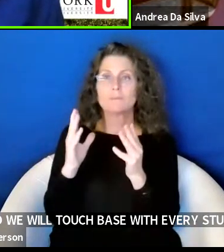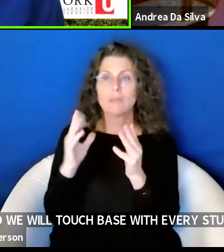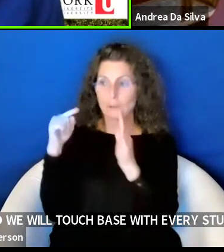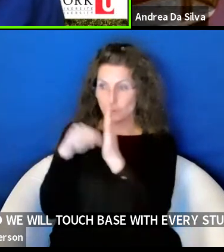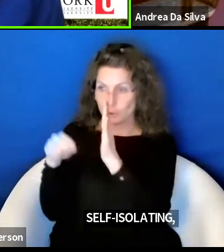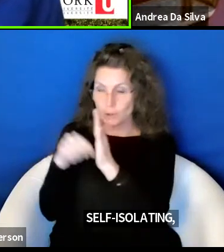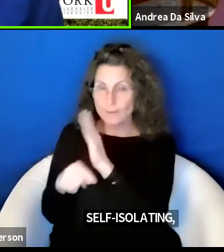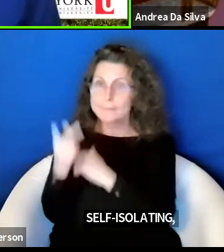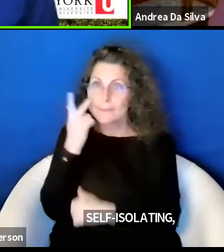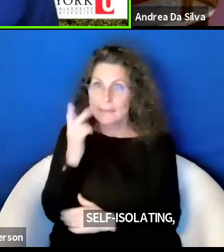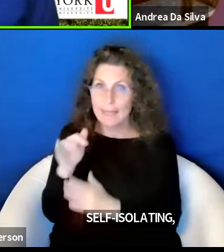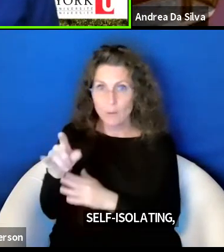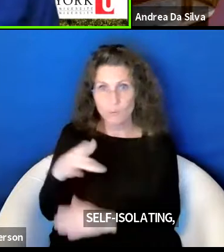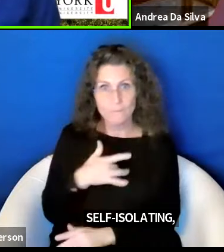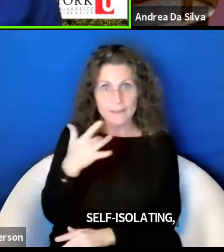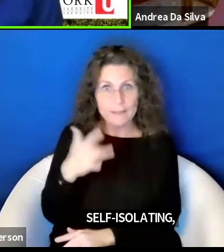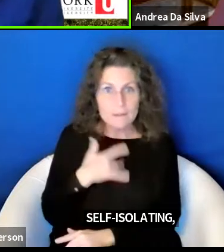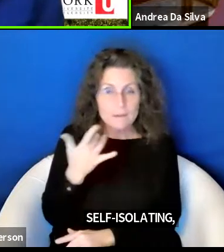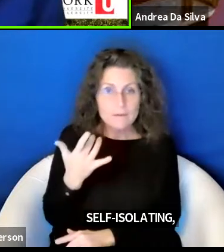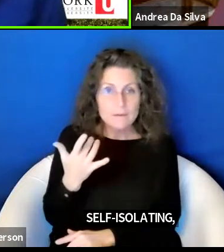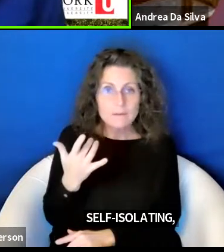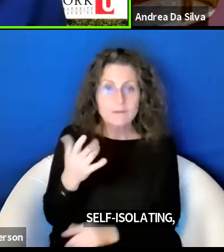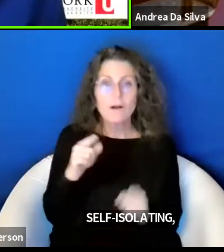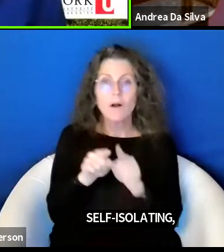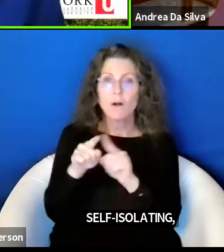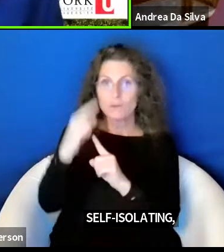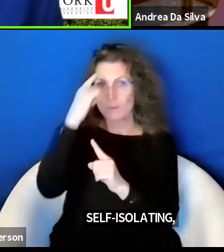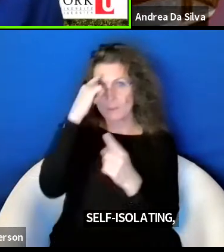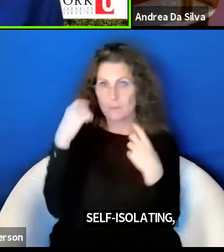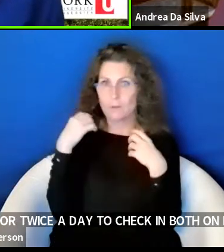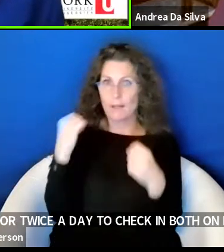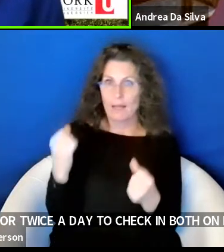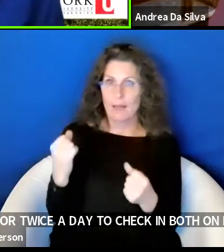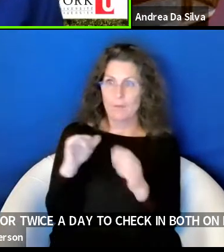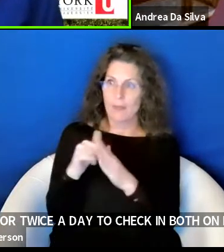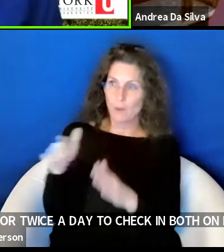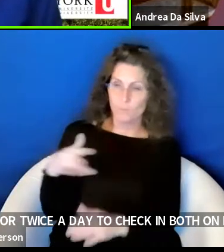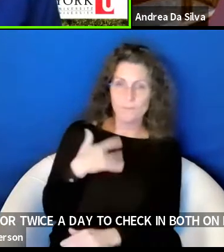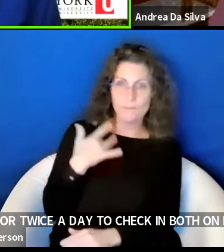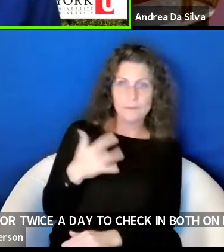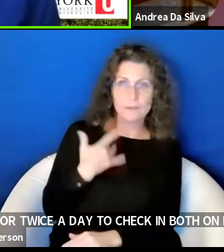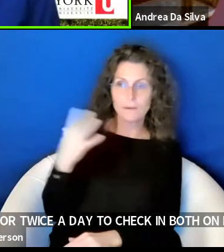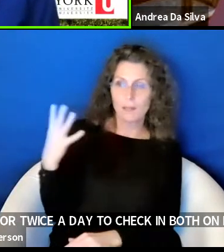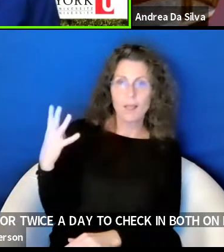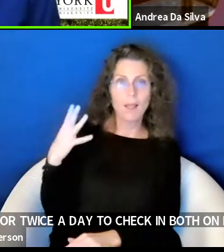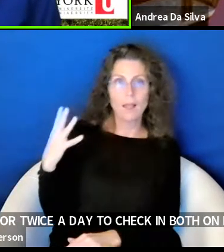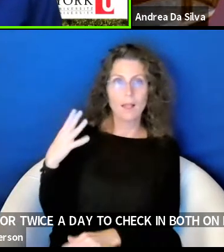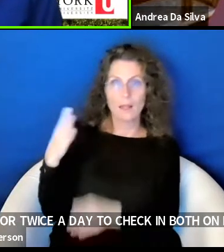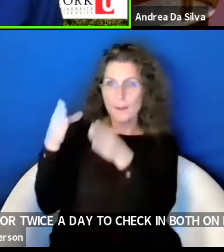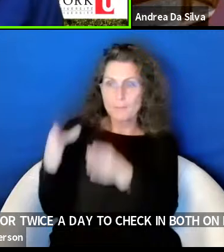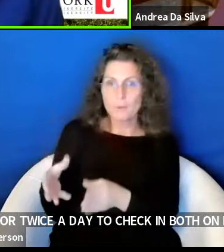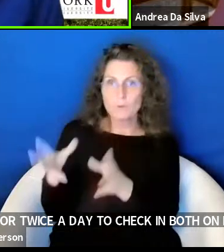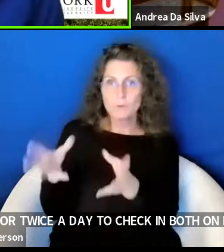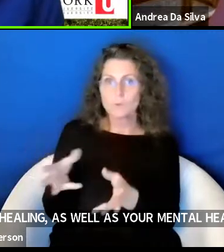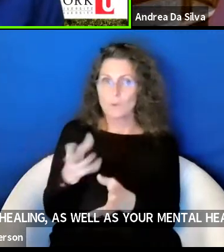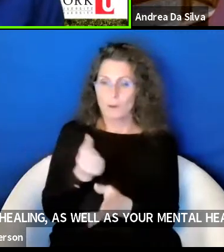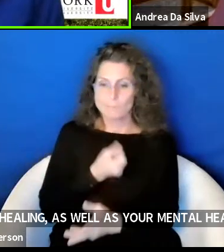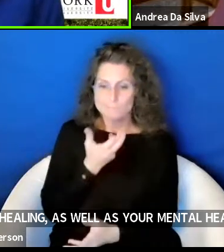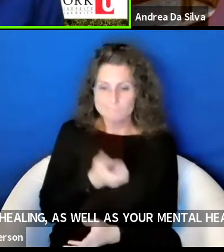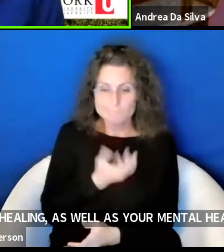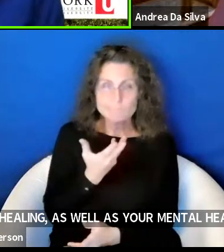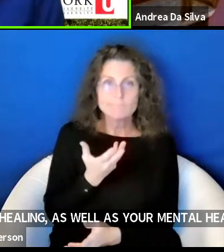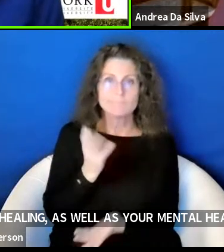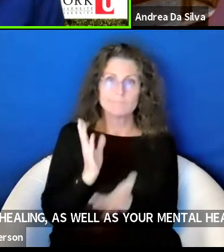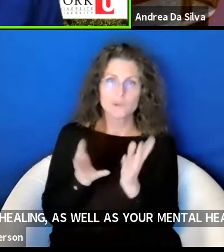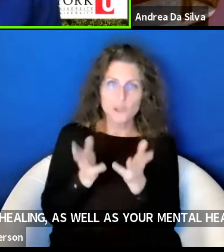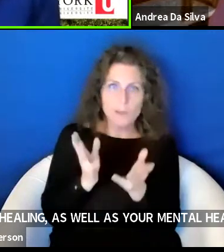you're feeling as well as your mental health in case there's someone that you want to talk about. If you